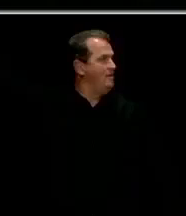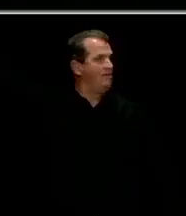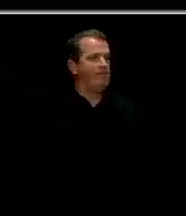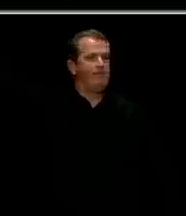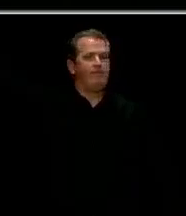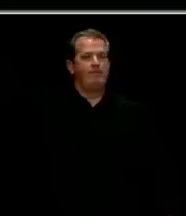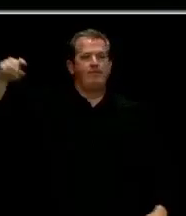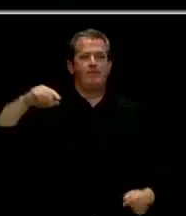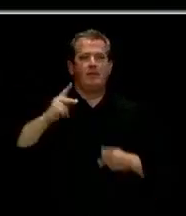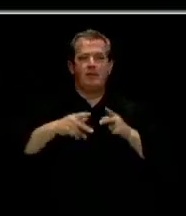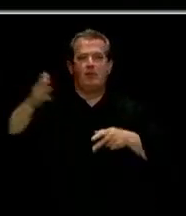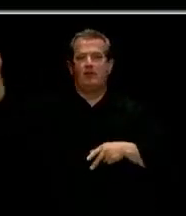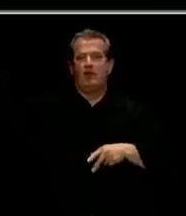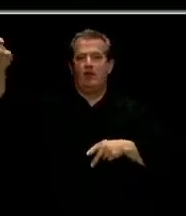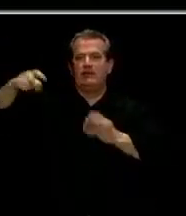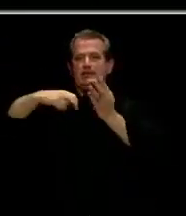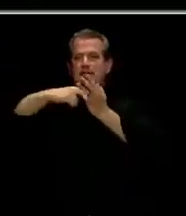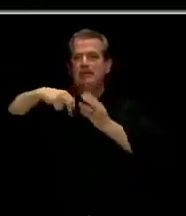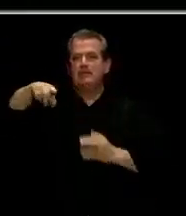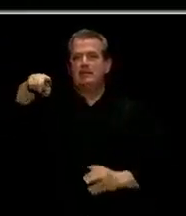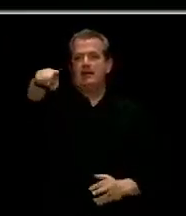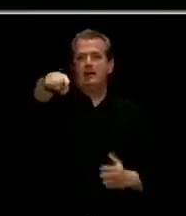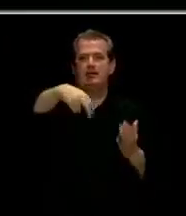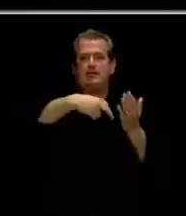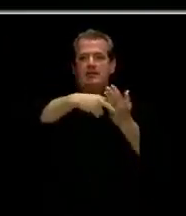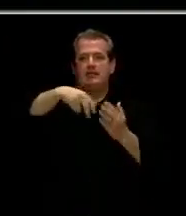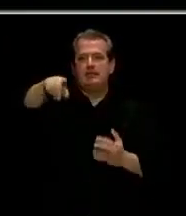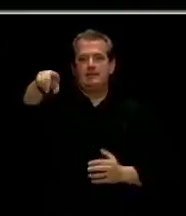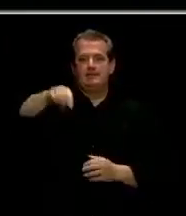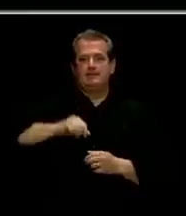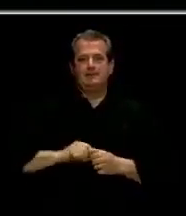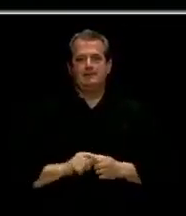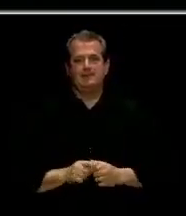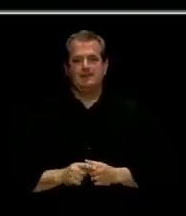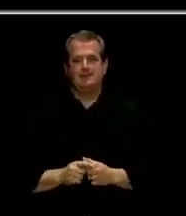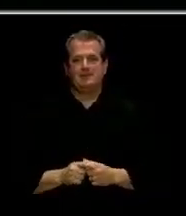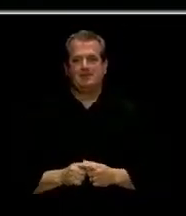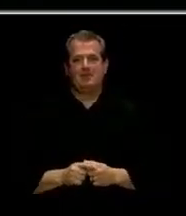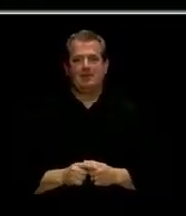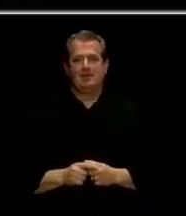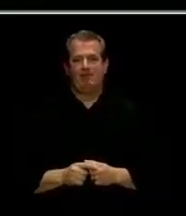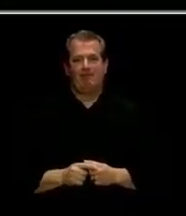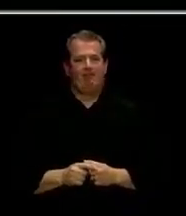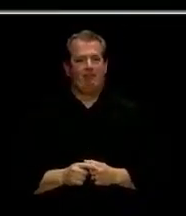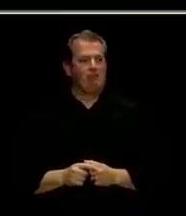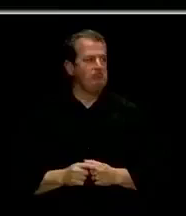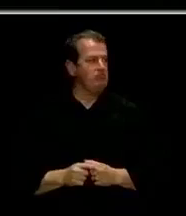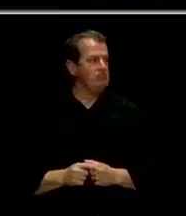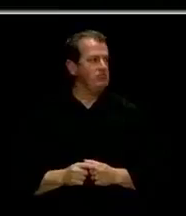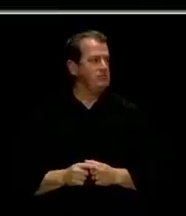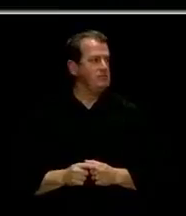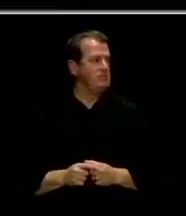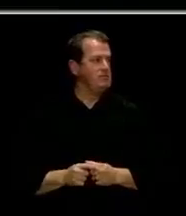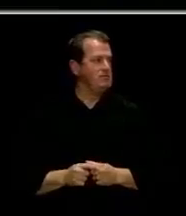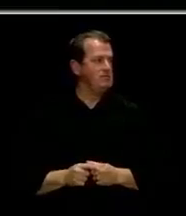we've got some people over there. Okay. Do you have tickets with you?